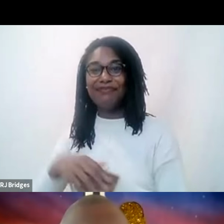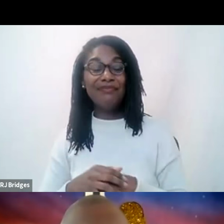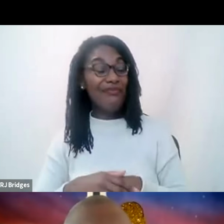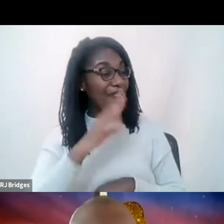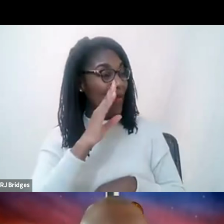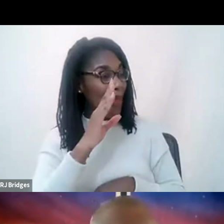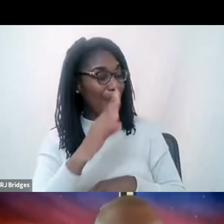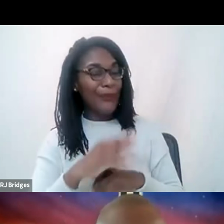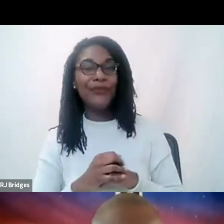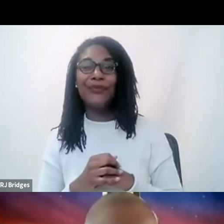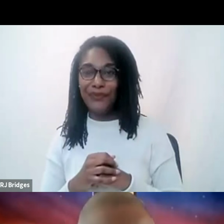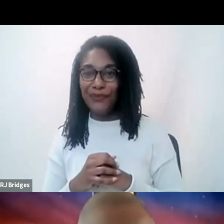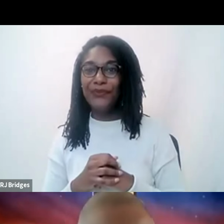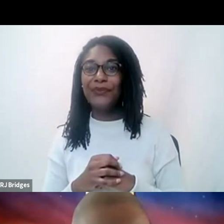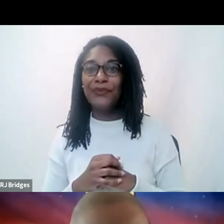Hello.